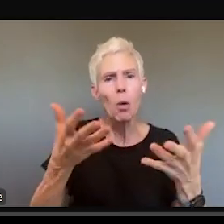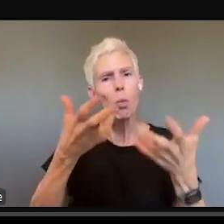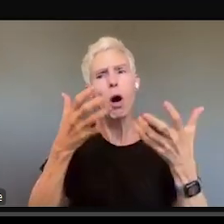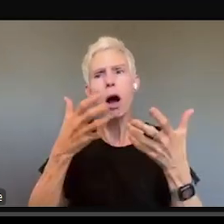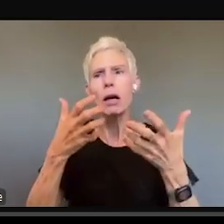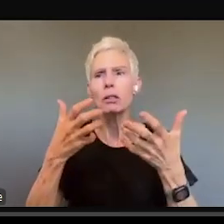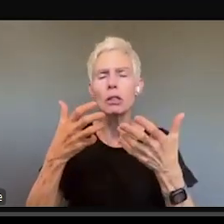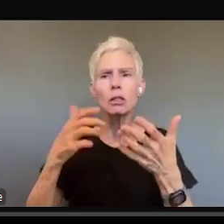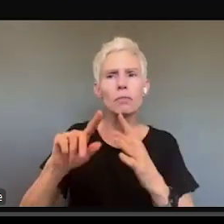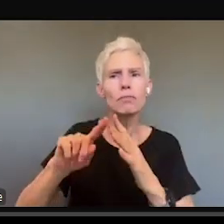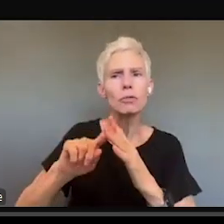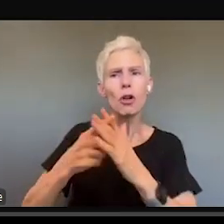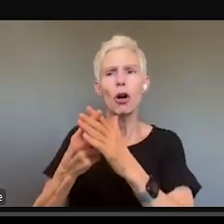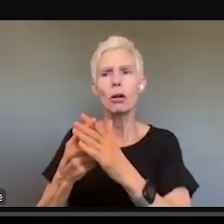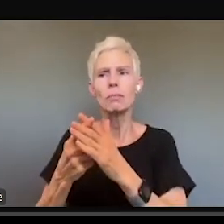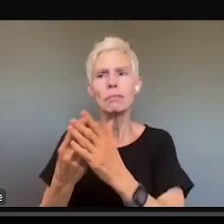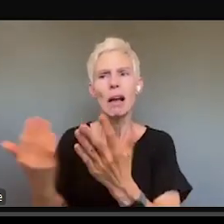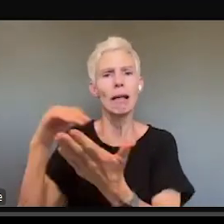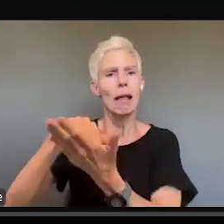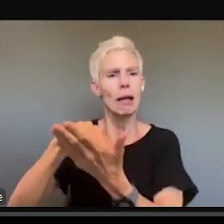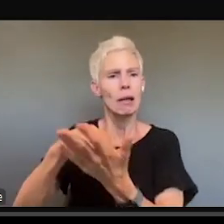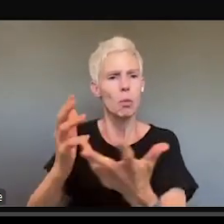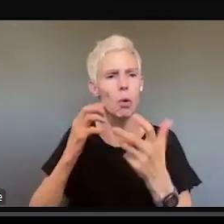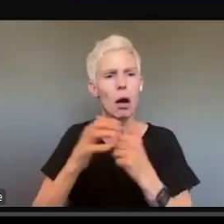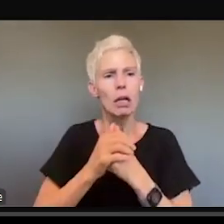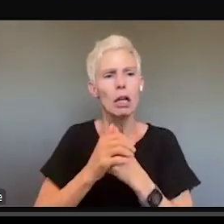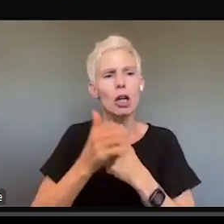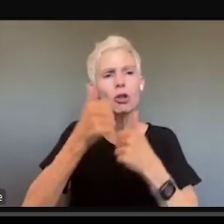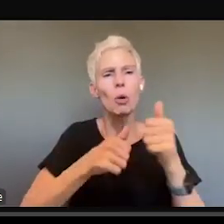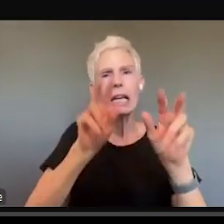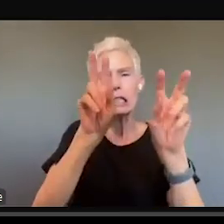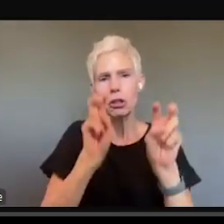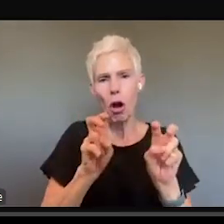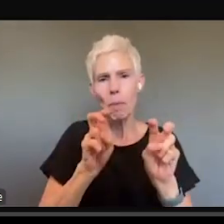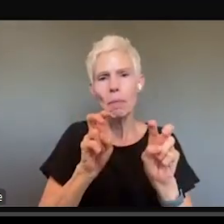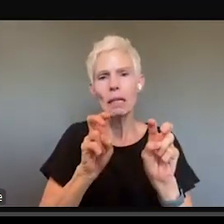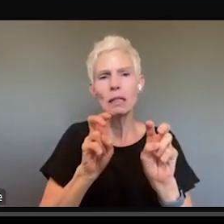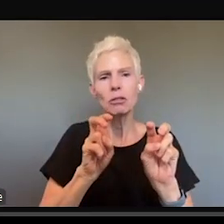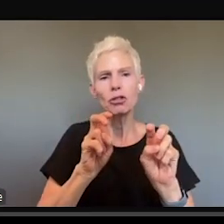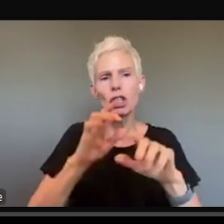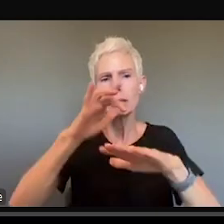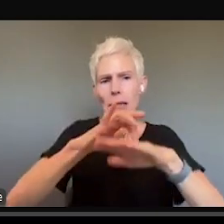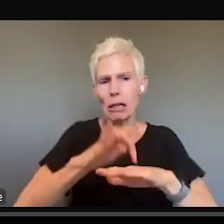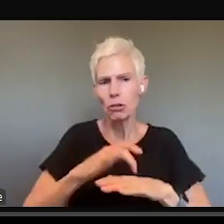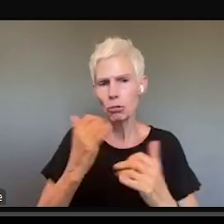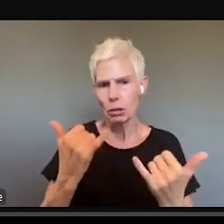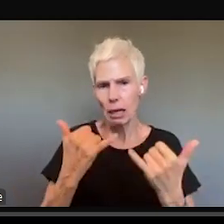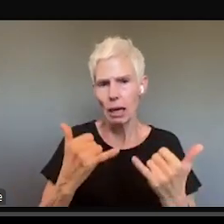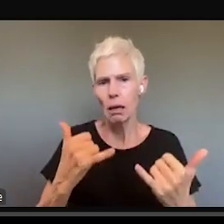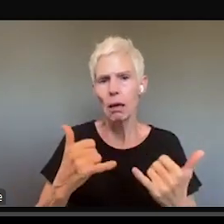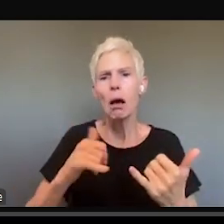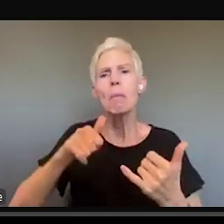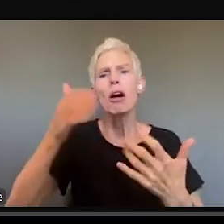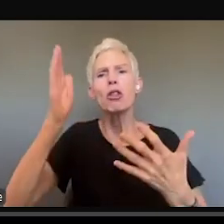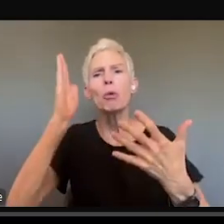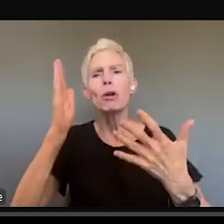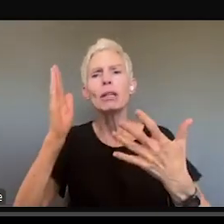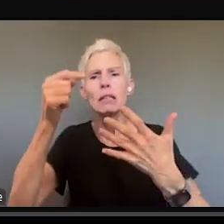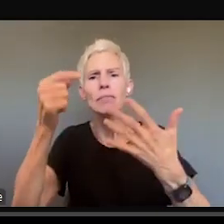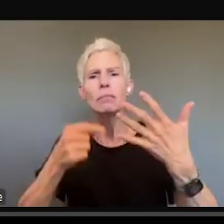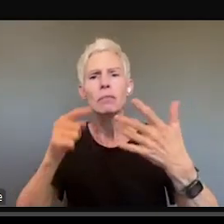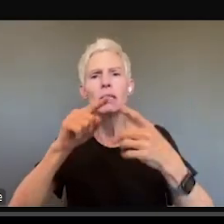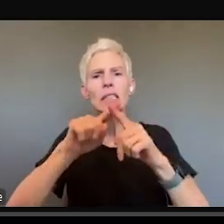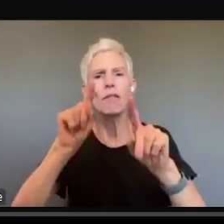brief snippets from each of the topics. I'm just going to go over the topics today, and then we'll have other presentations on them. I want to